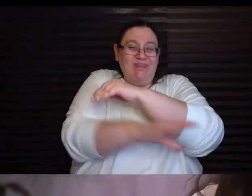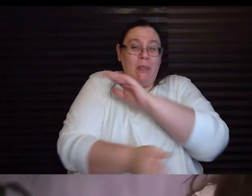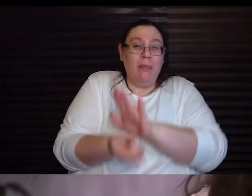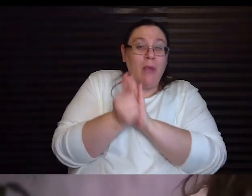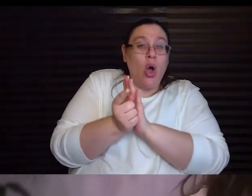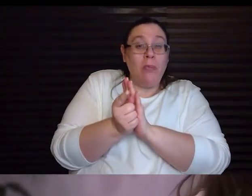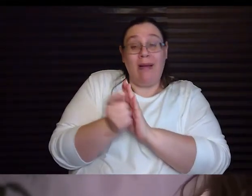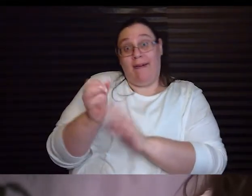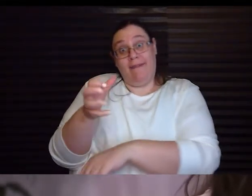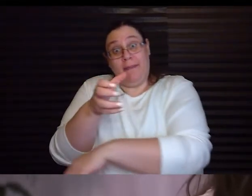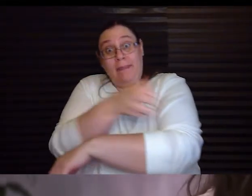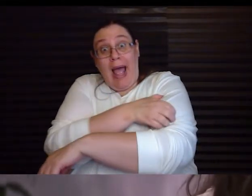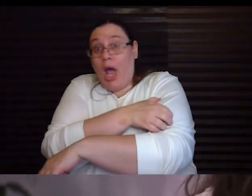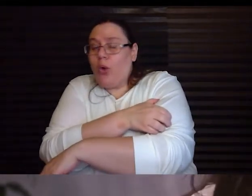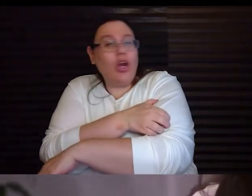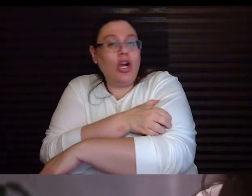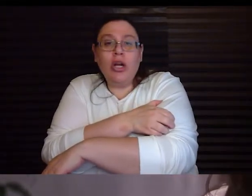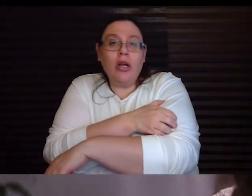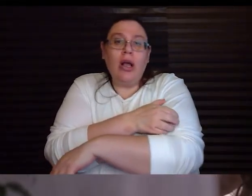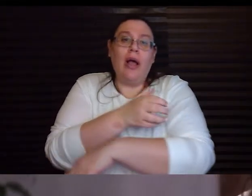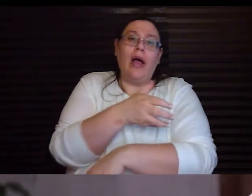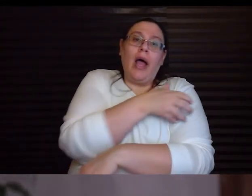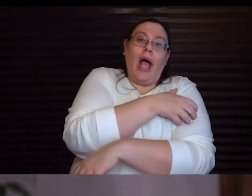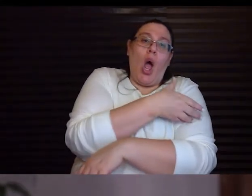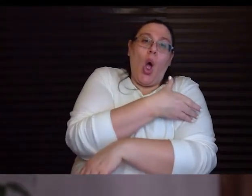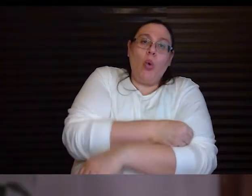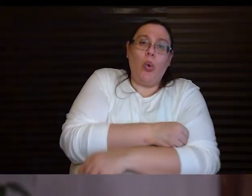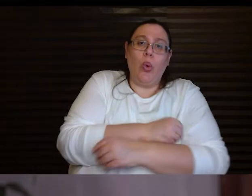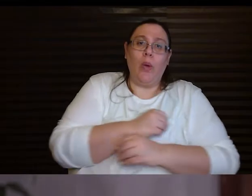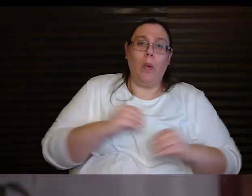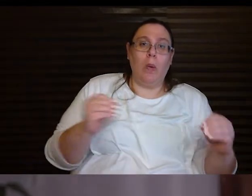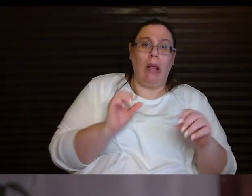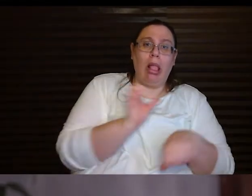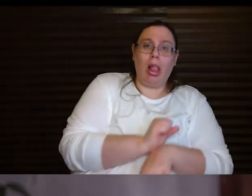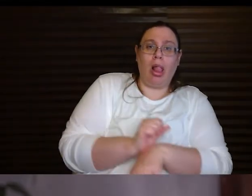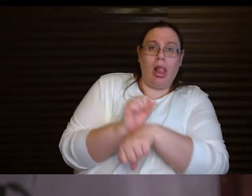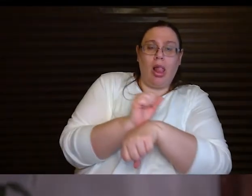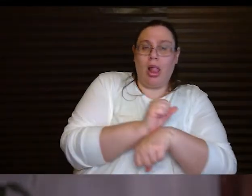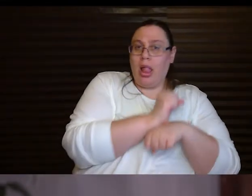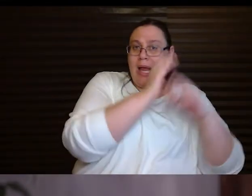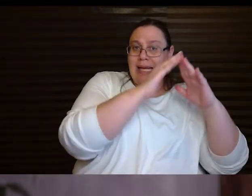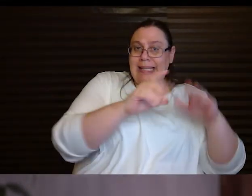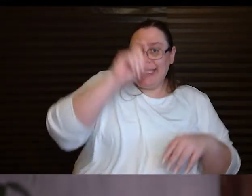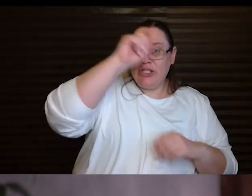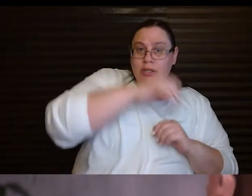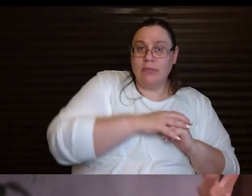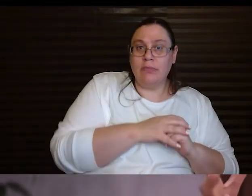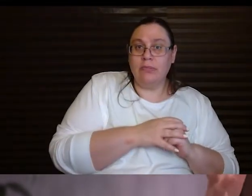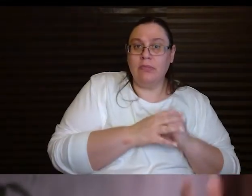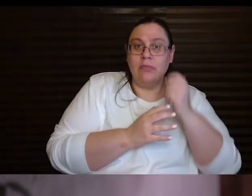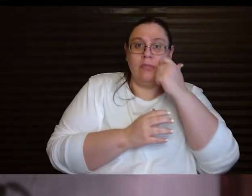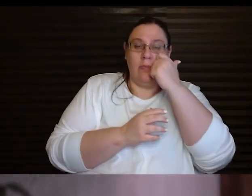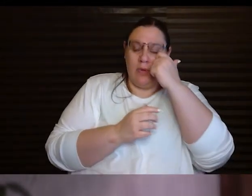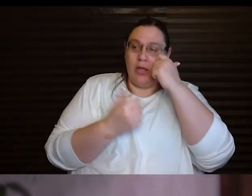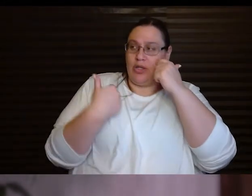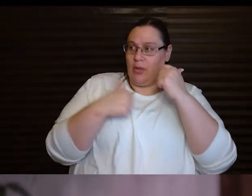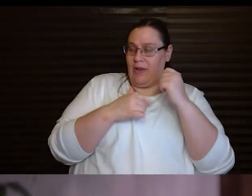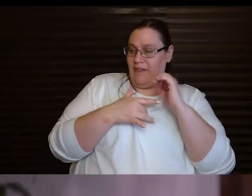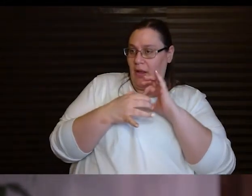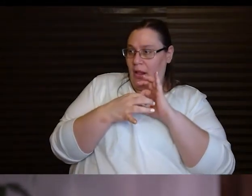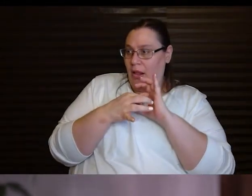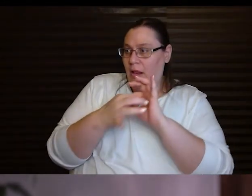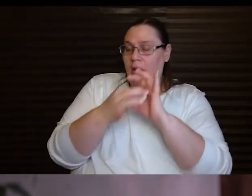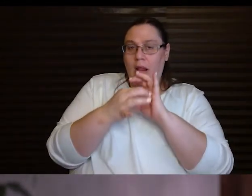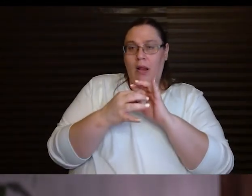moment, not of power, but of powerlessness when we were enslaved in Egypt, so that we feel a kinship,